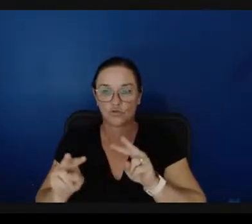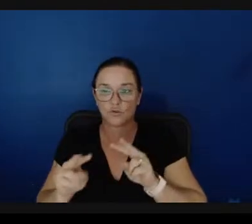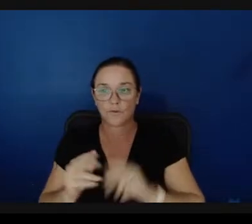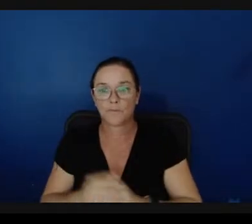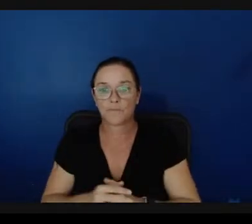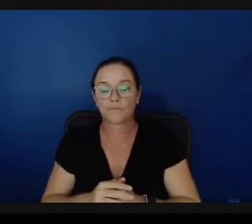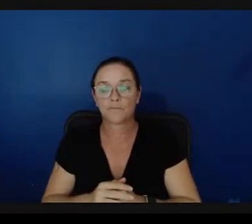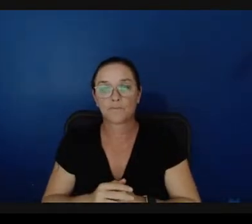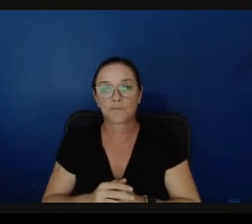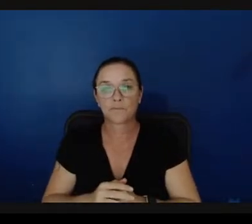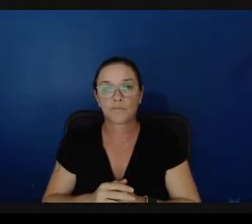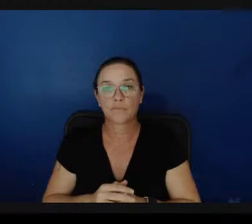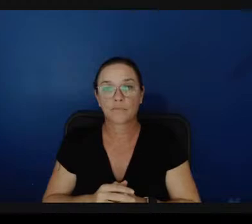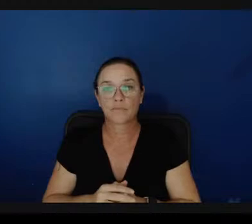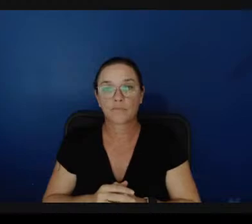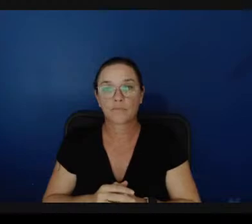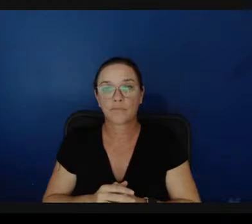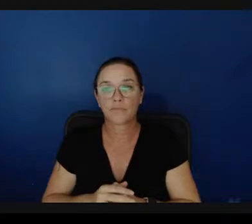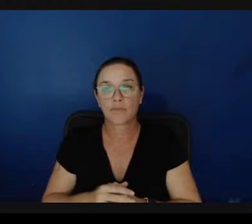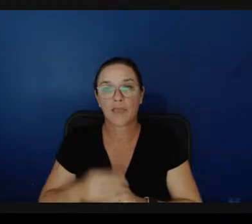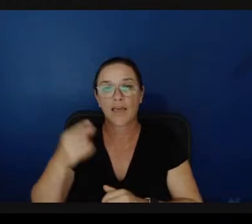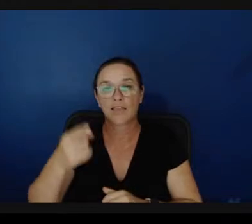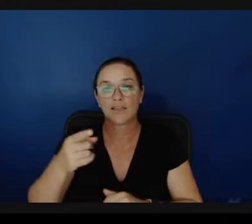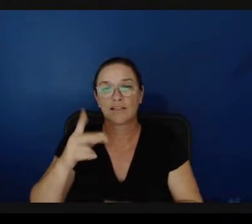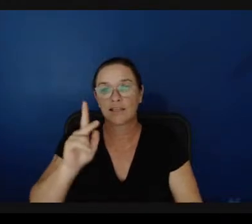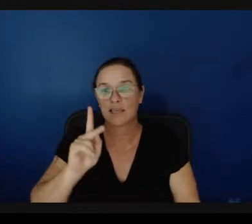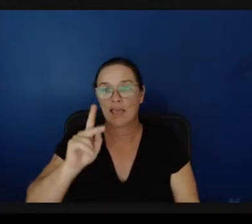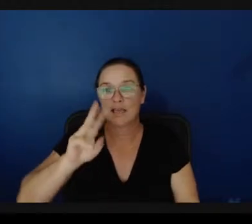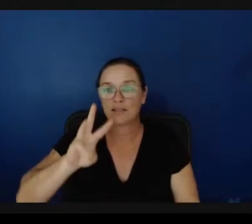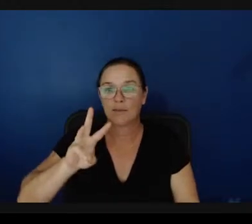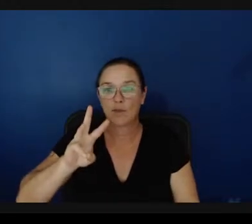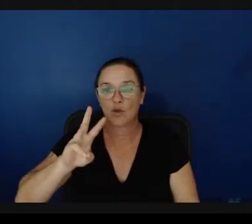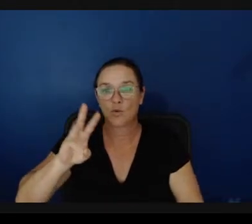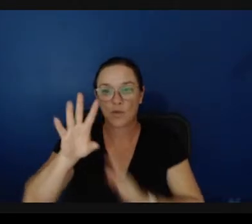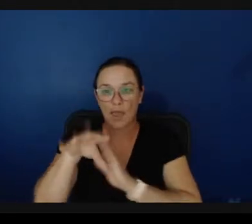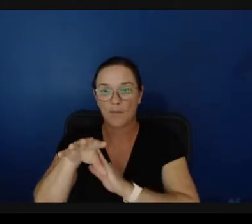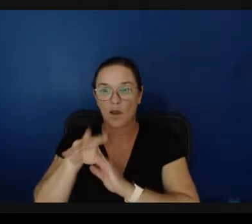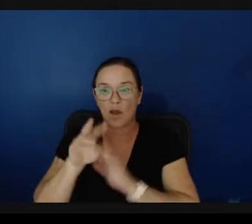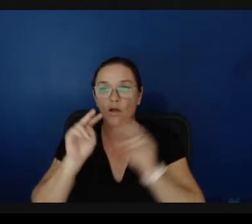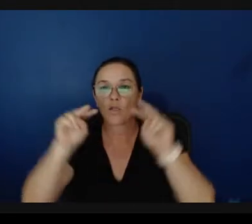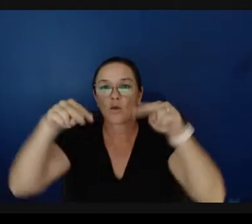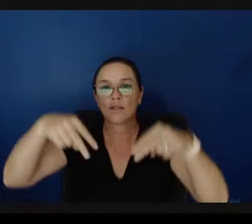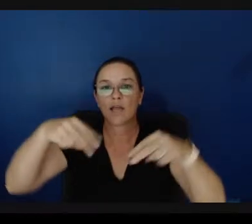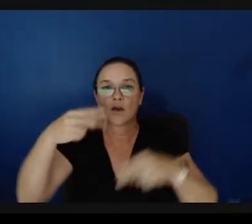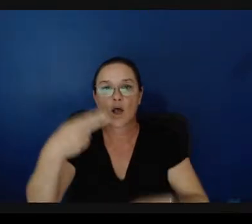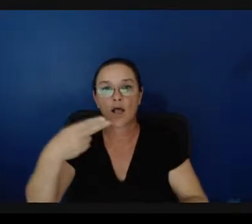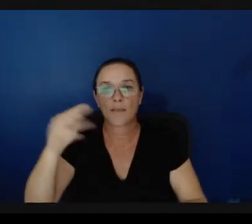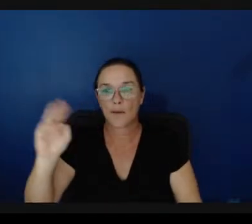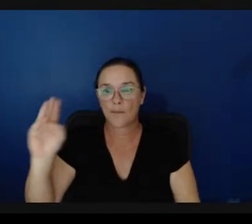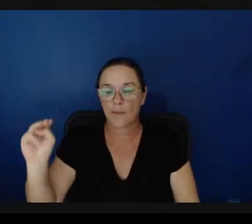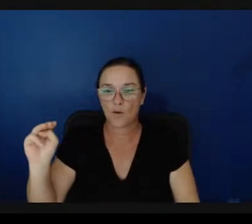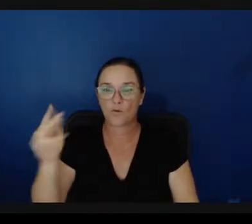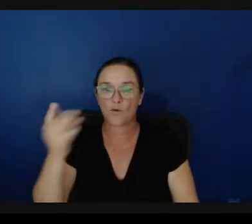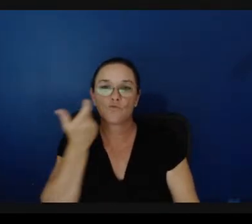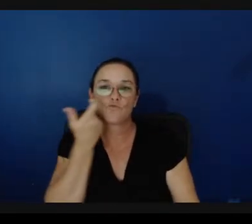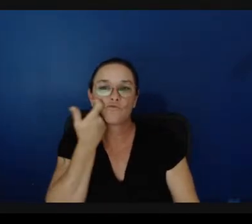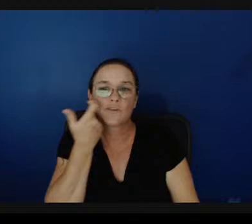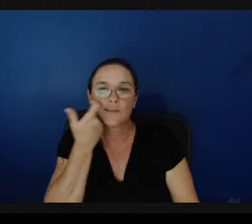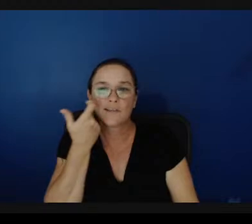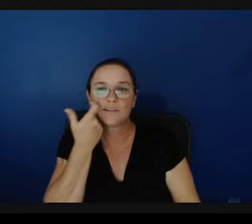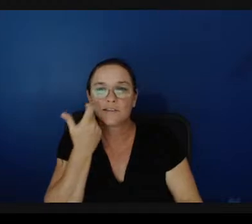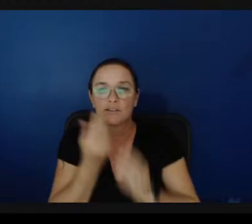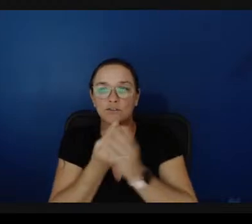Here's a webcam image of the KW camera at the summit, looking down at Halema'uma'u at our most recent summit